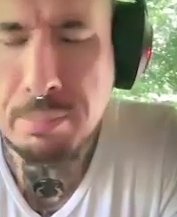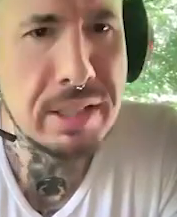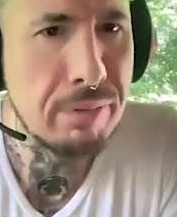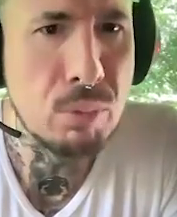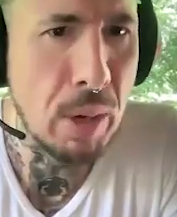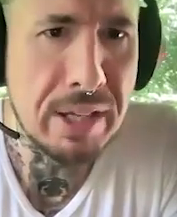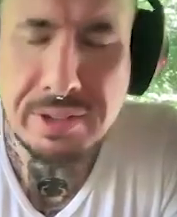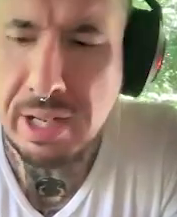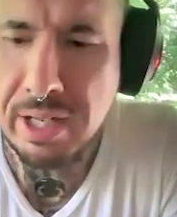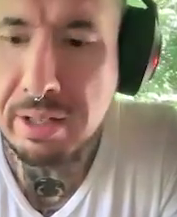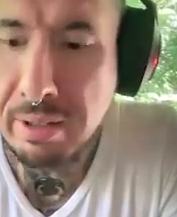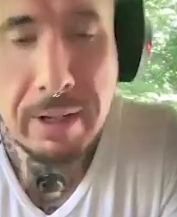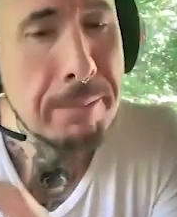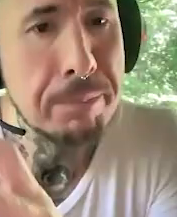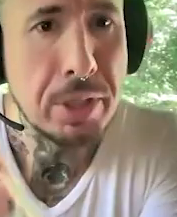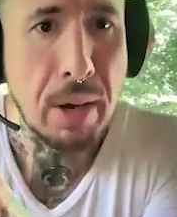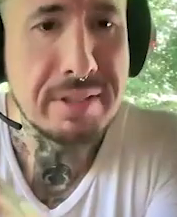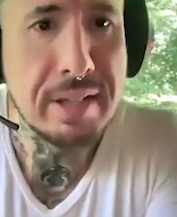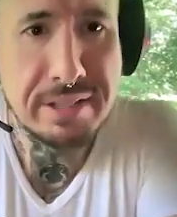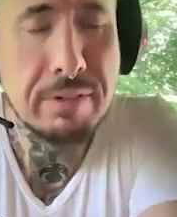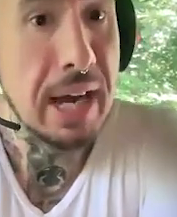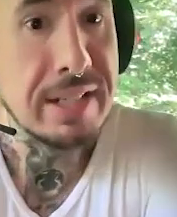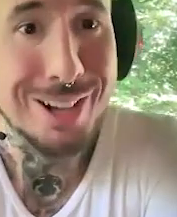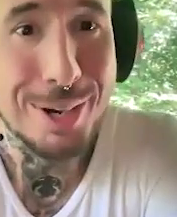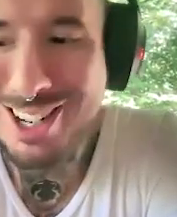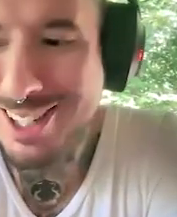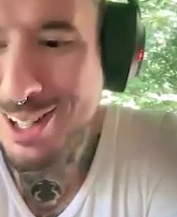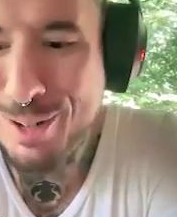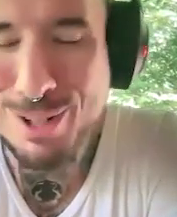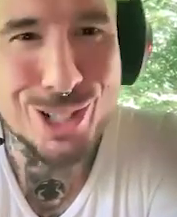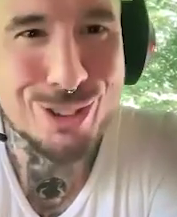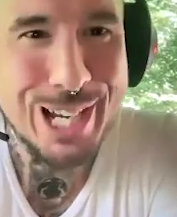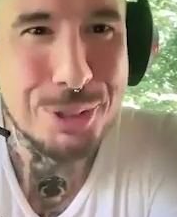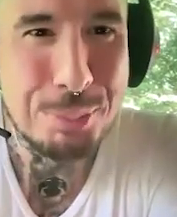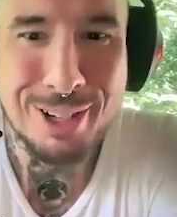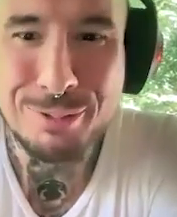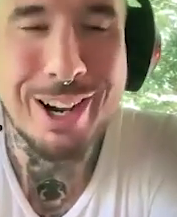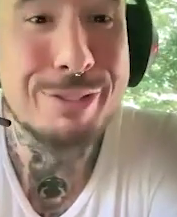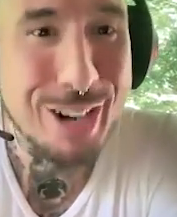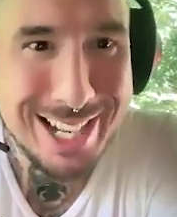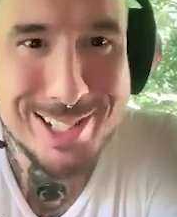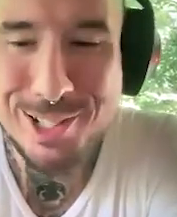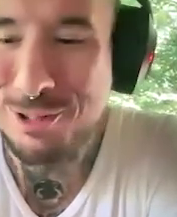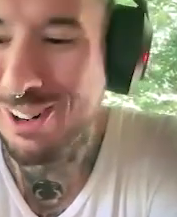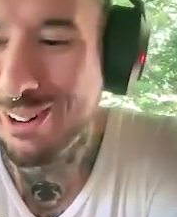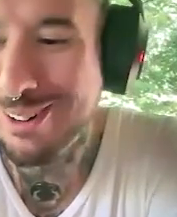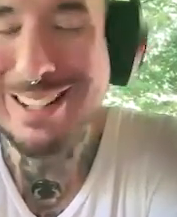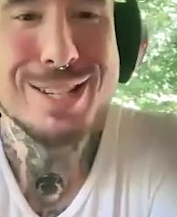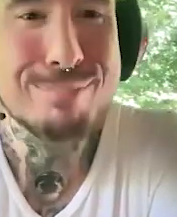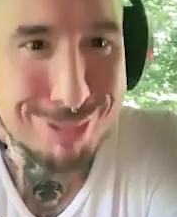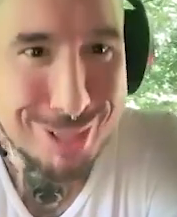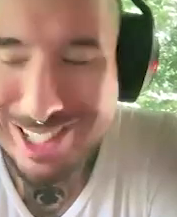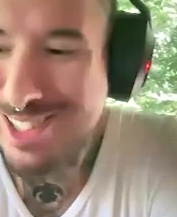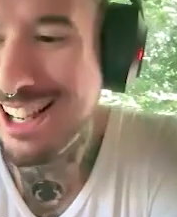community in many different ways. And, honestly, I did find it among a great group of friends who were